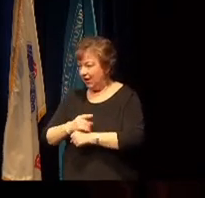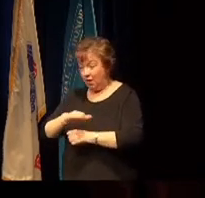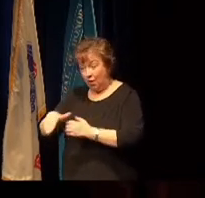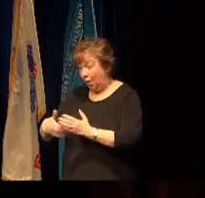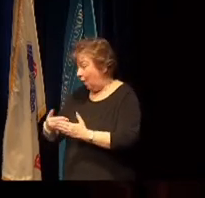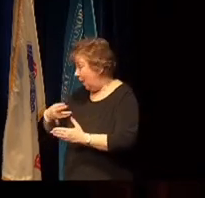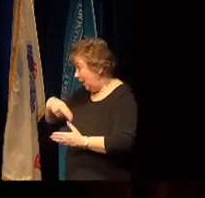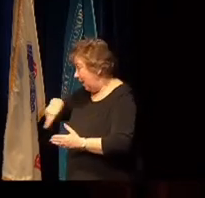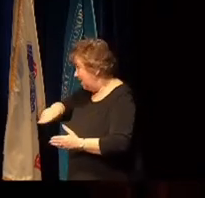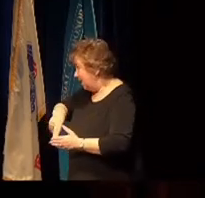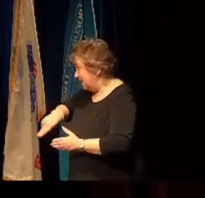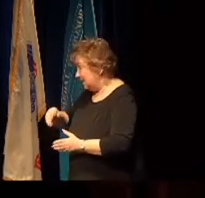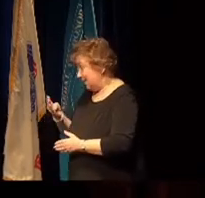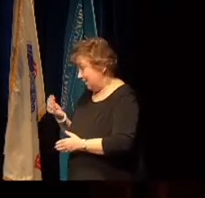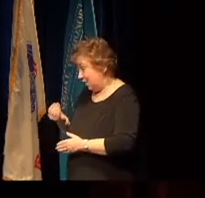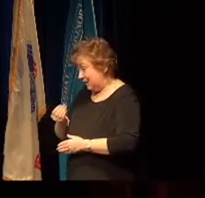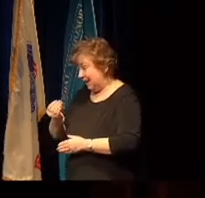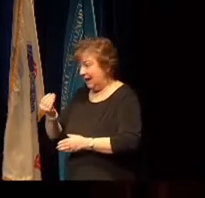year,